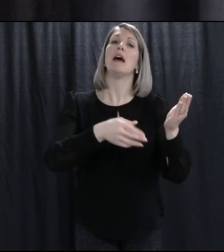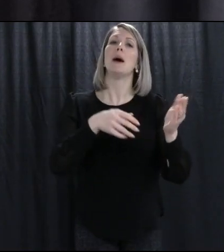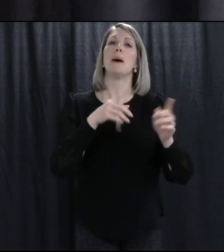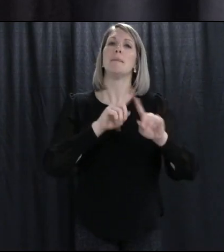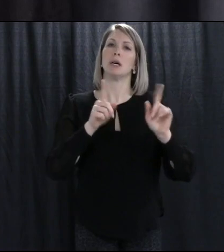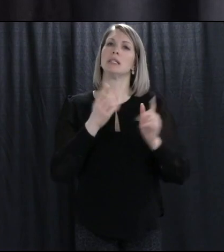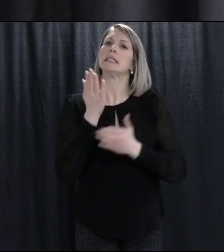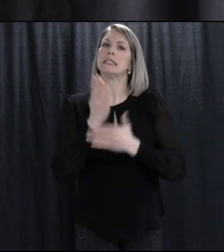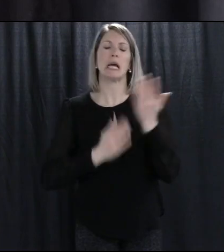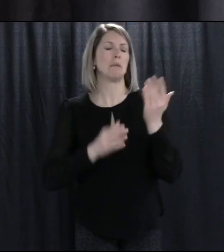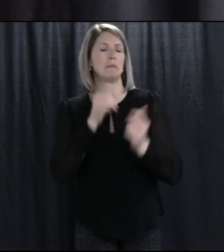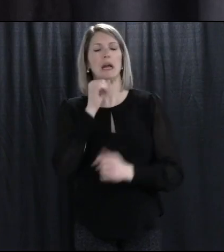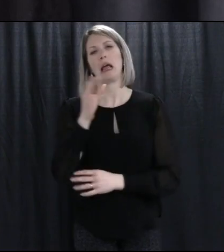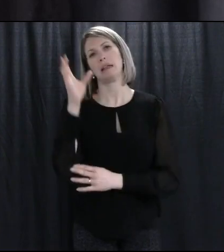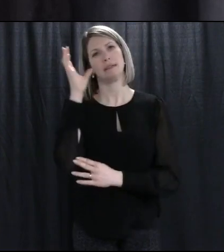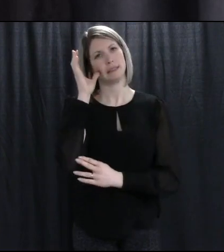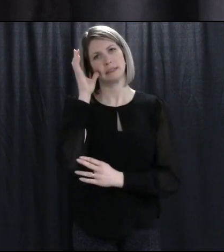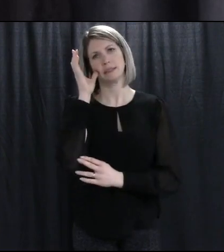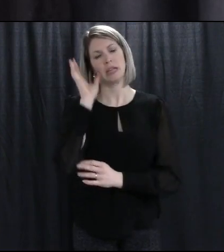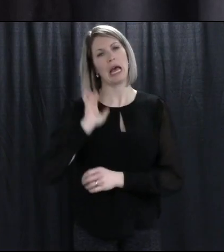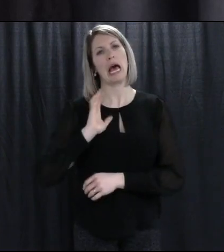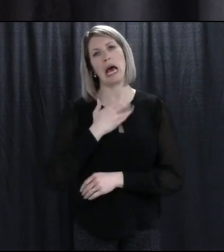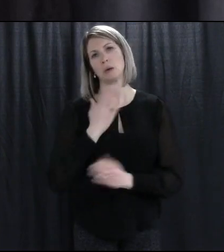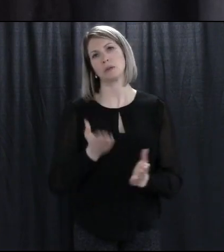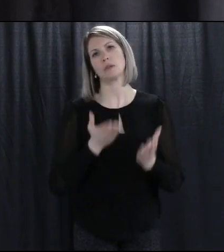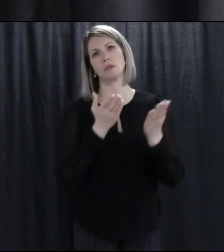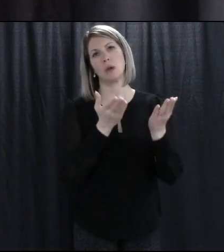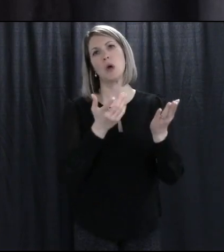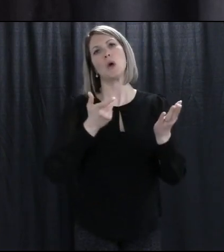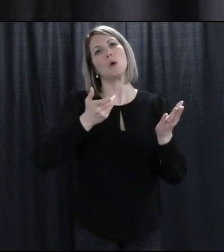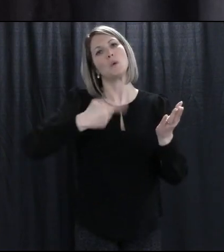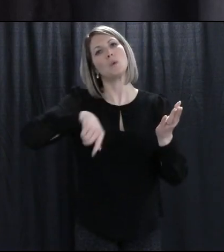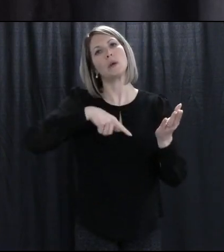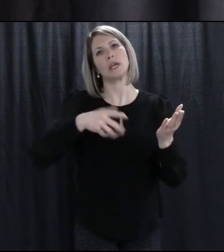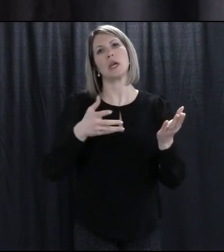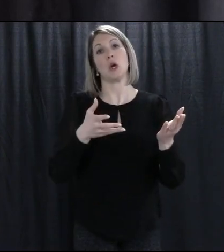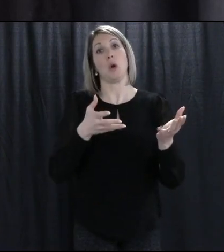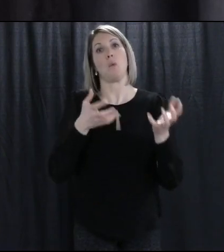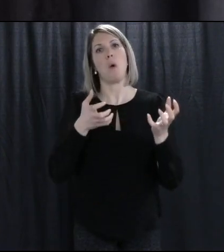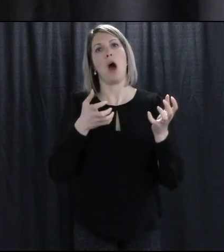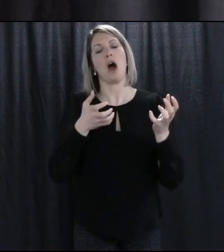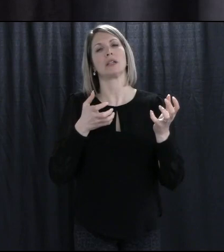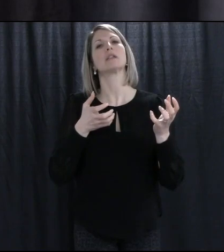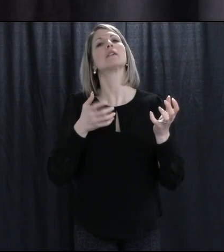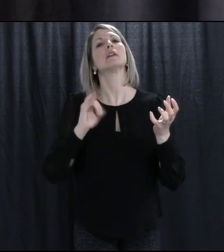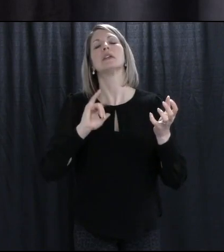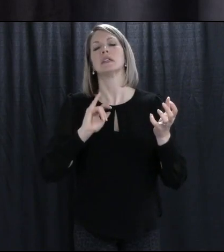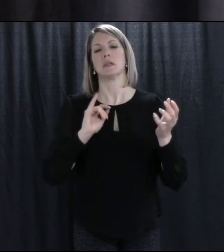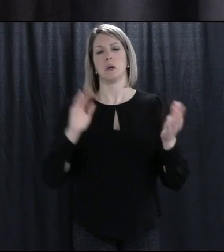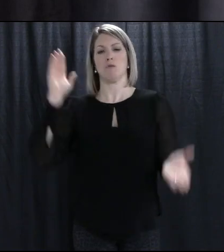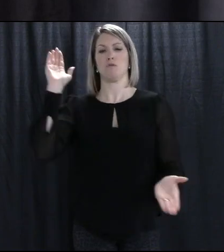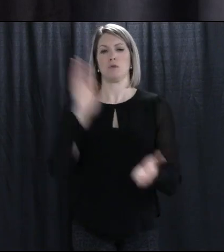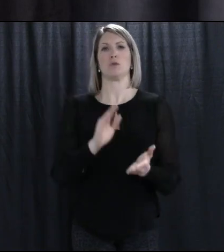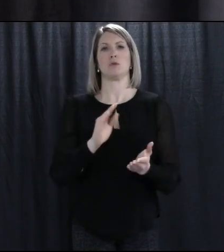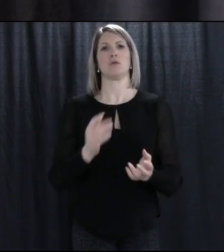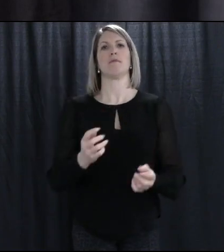but again, our opportunity to flatten the curve is now, and we are seizing